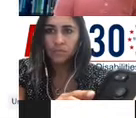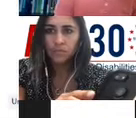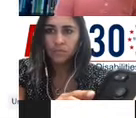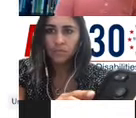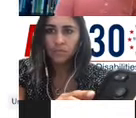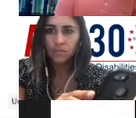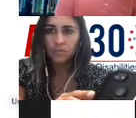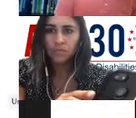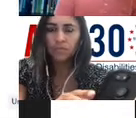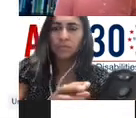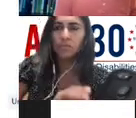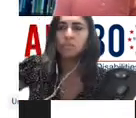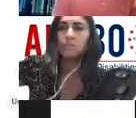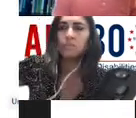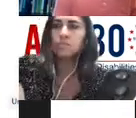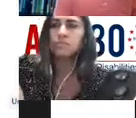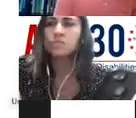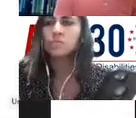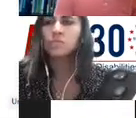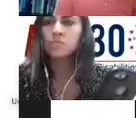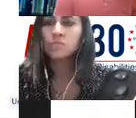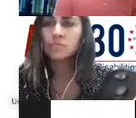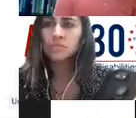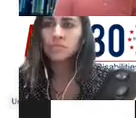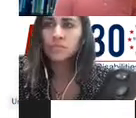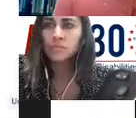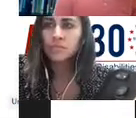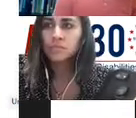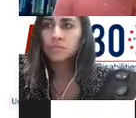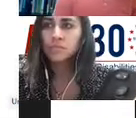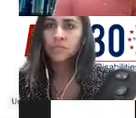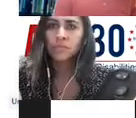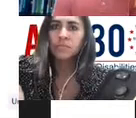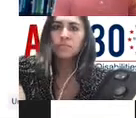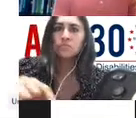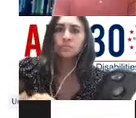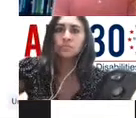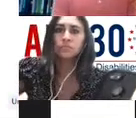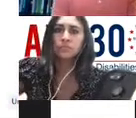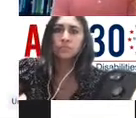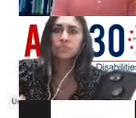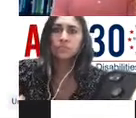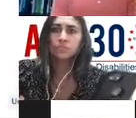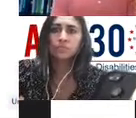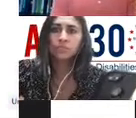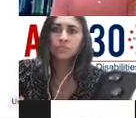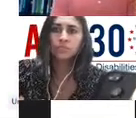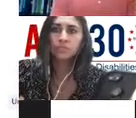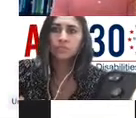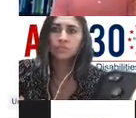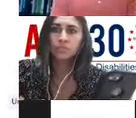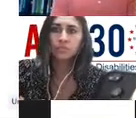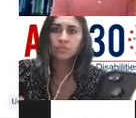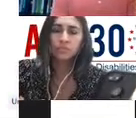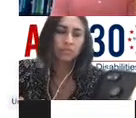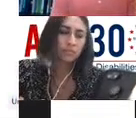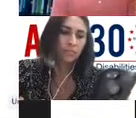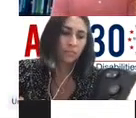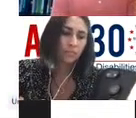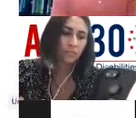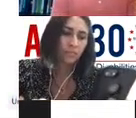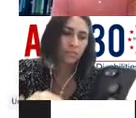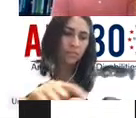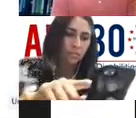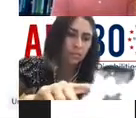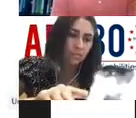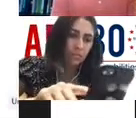next to where it says unmute on the video you want to see, or the video feed, or the participant you want to see, click on pin